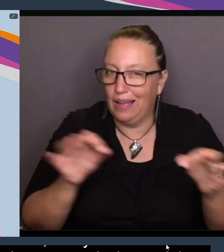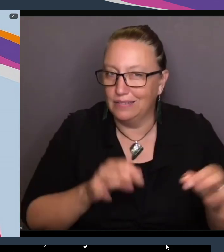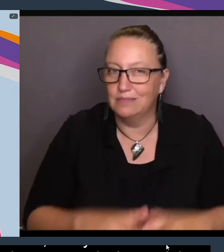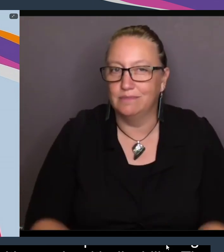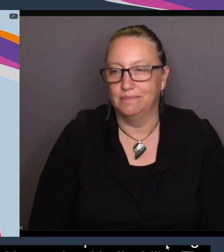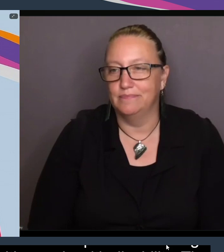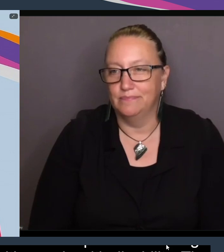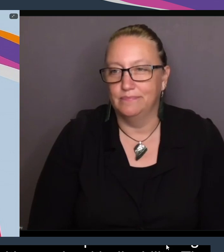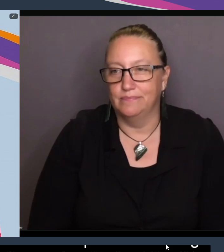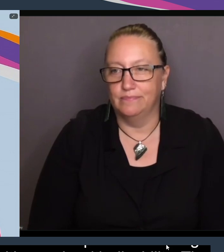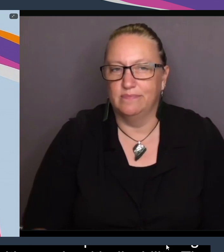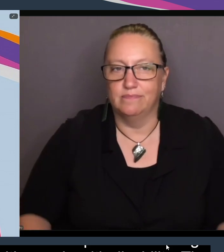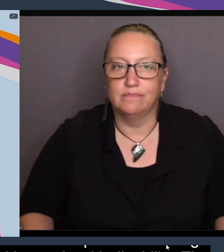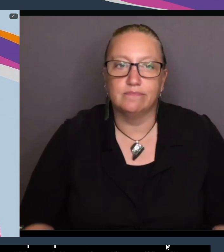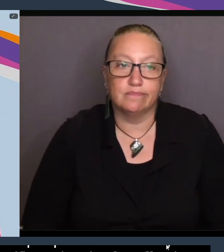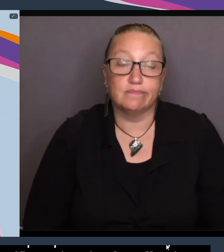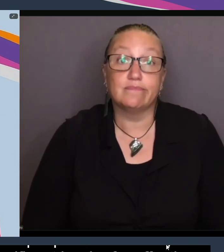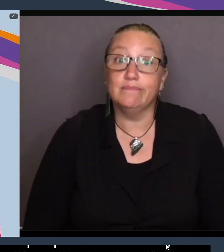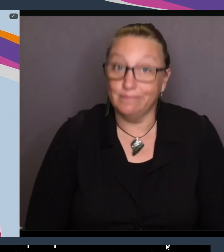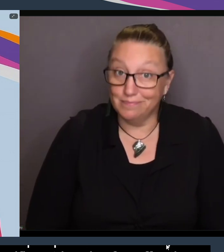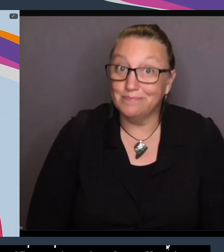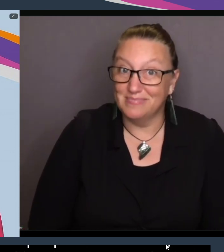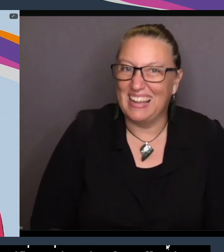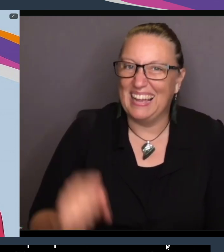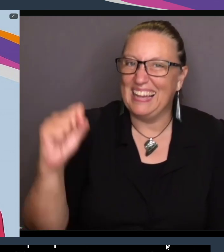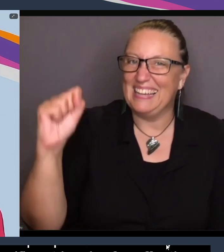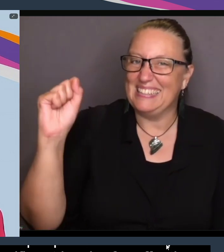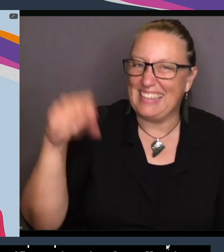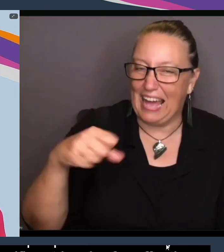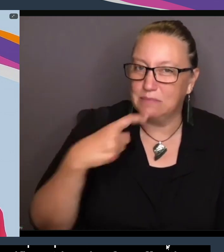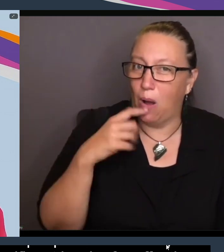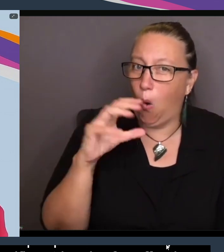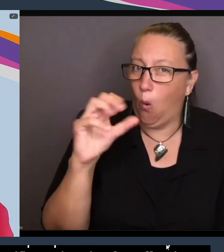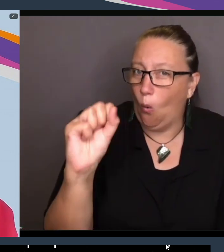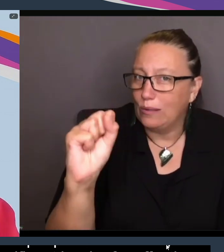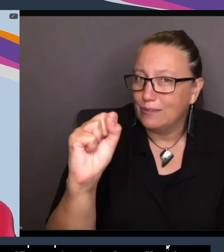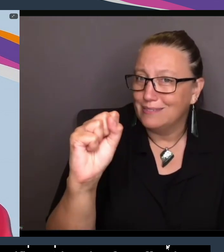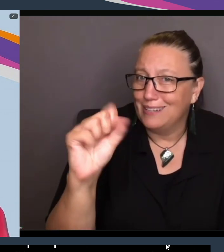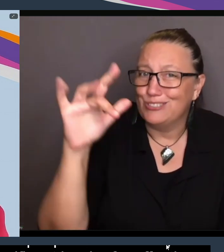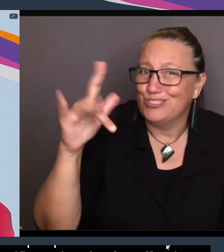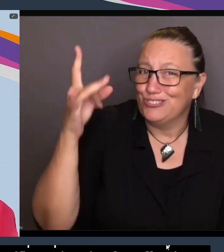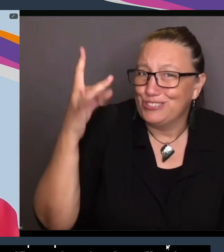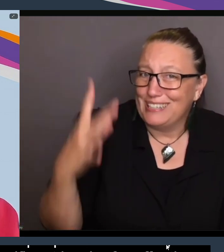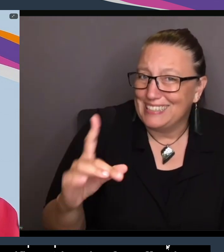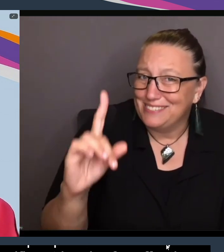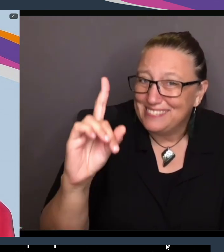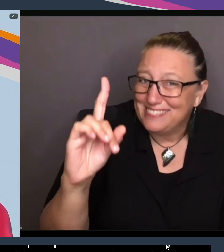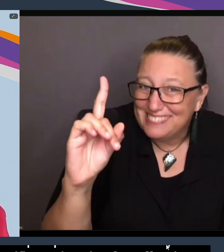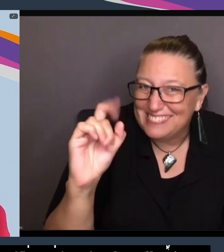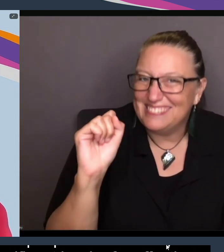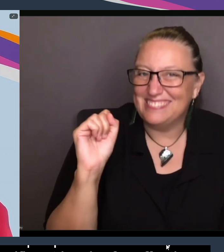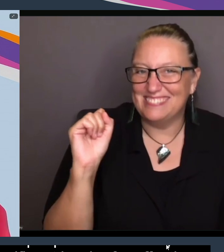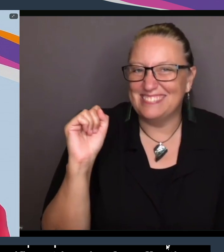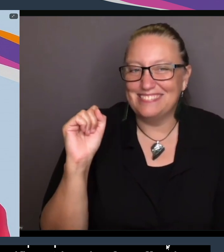Thanks, Sue. And yes, it's just not ready yet. So under construction,